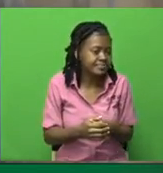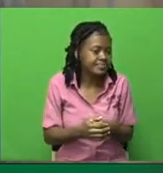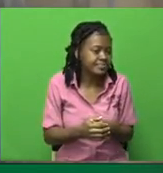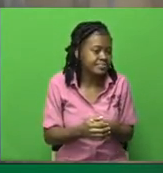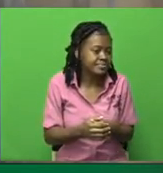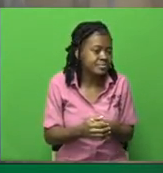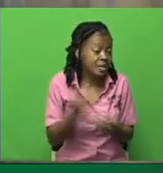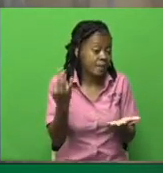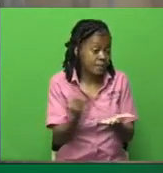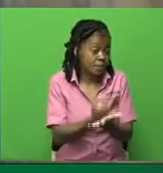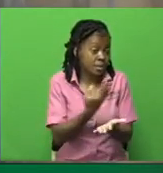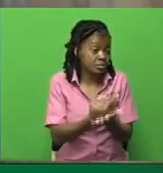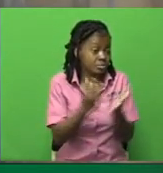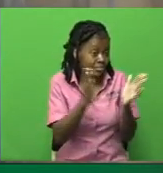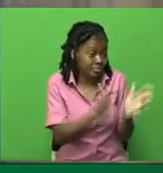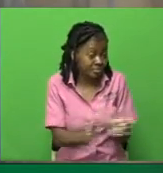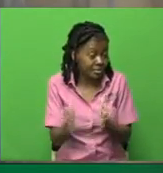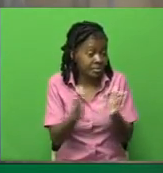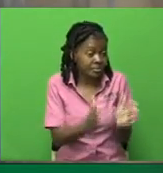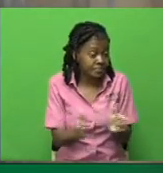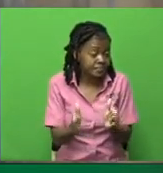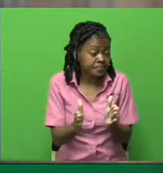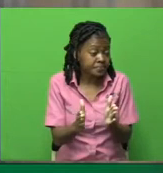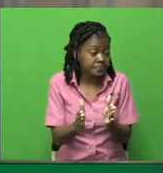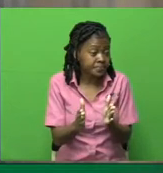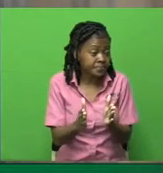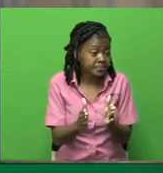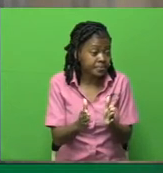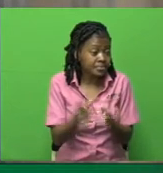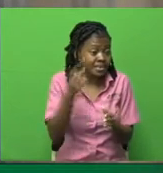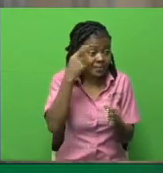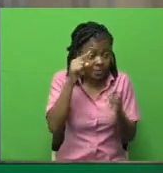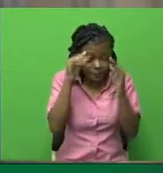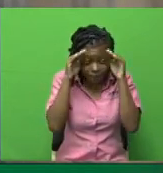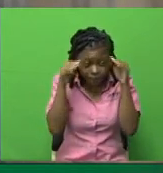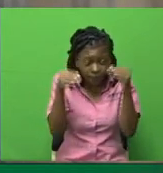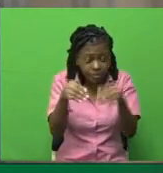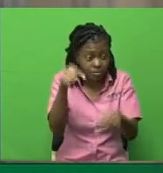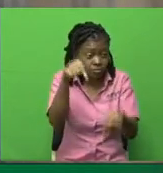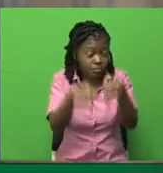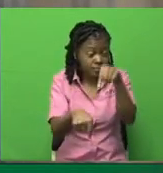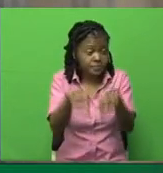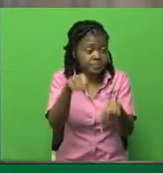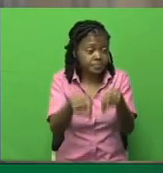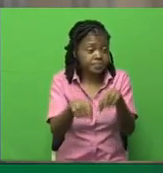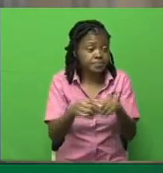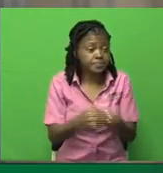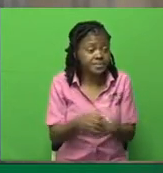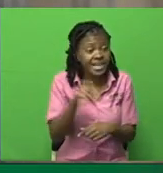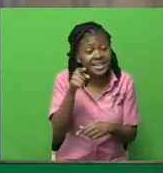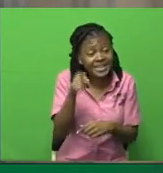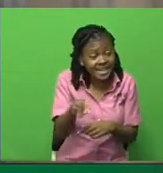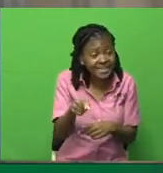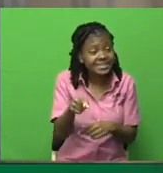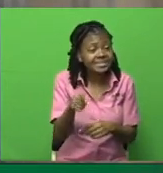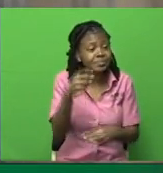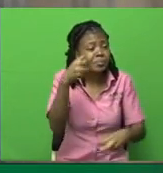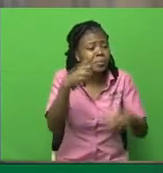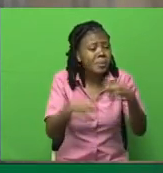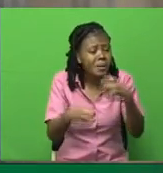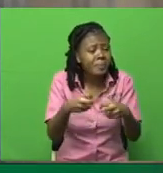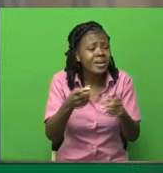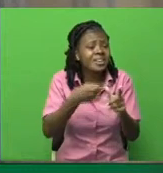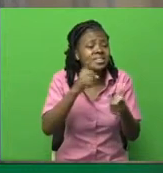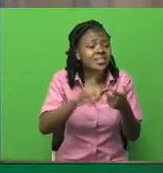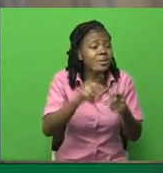underpins the energy sector is the main deterrent to the levels of investment needed to increase production of oil and